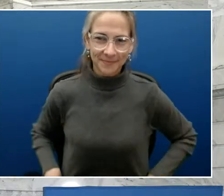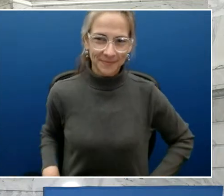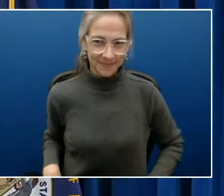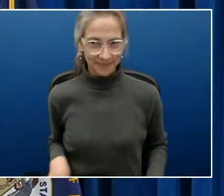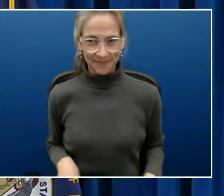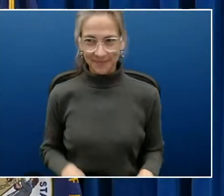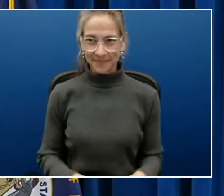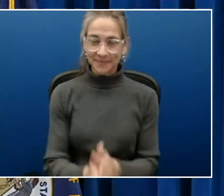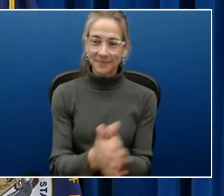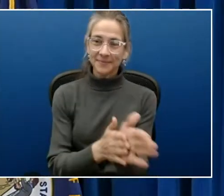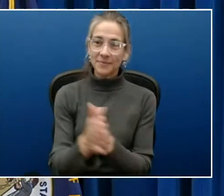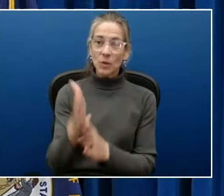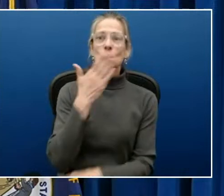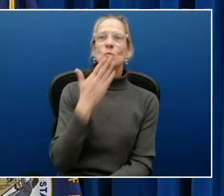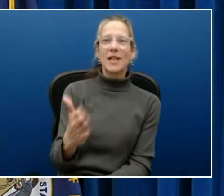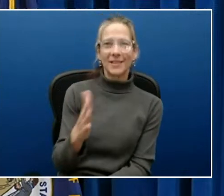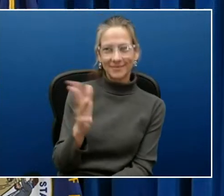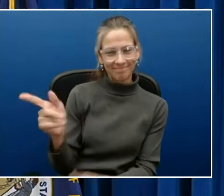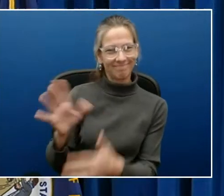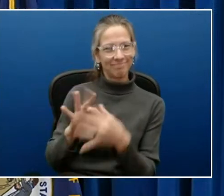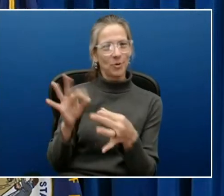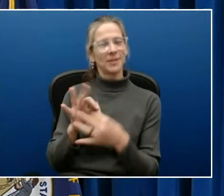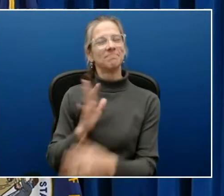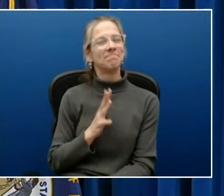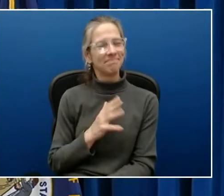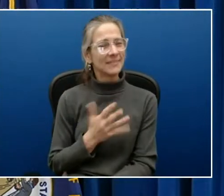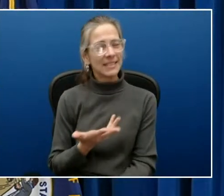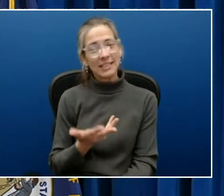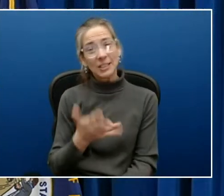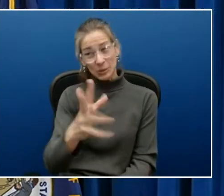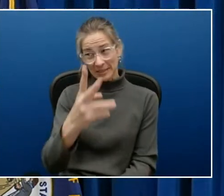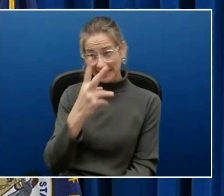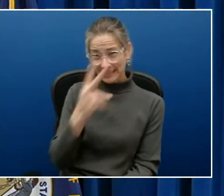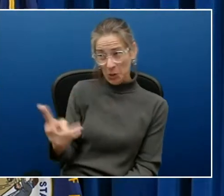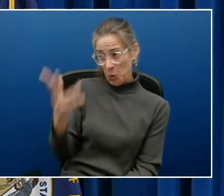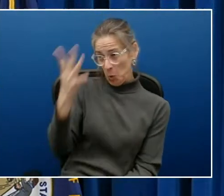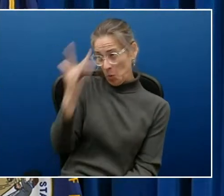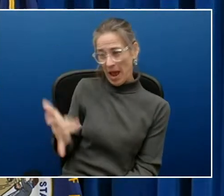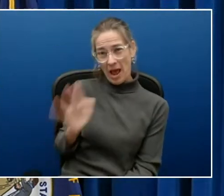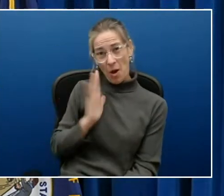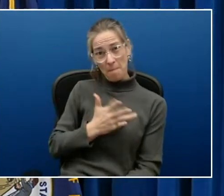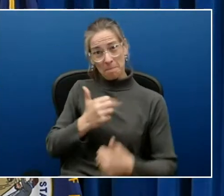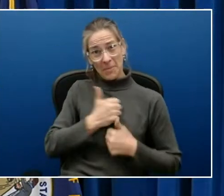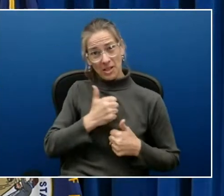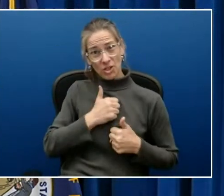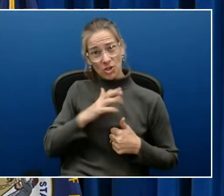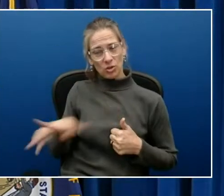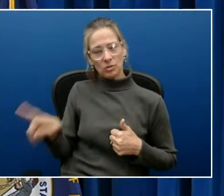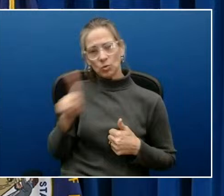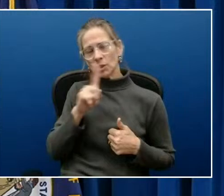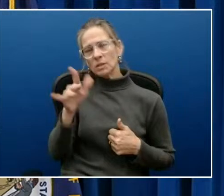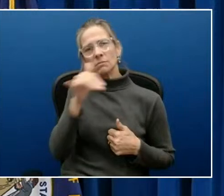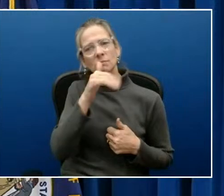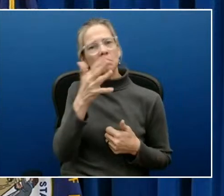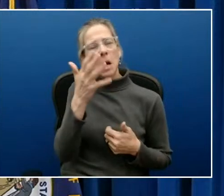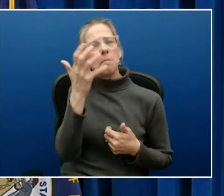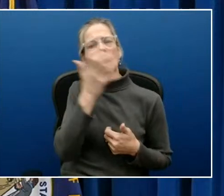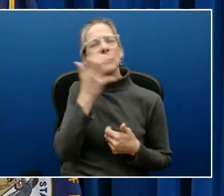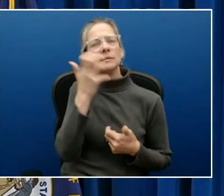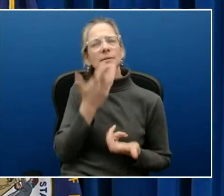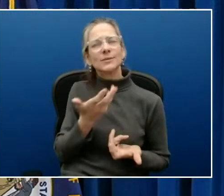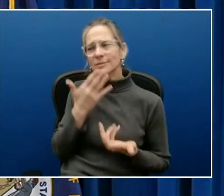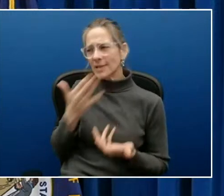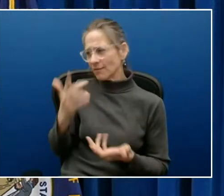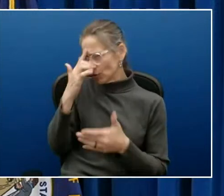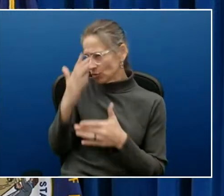Well spoken. I think we can all see why our military children are so amazing. Thank you for sharing your thoughts